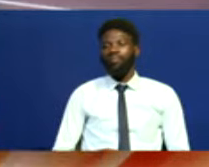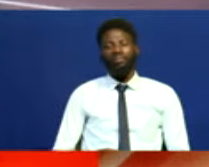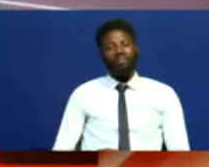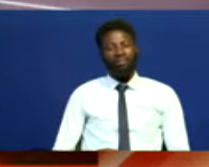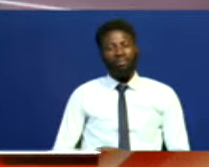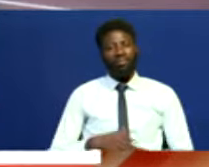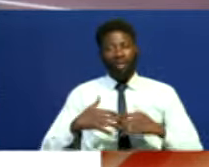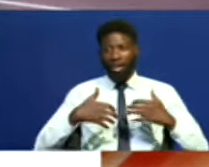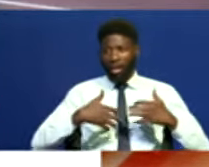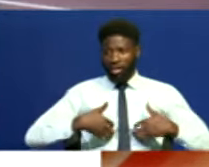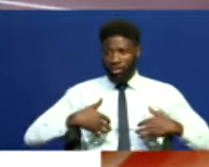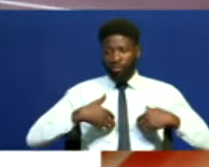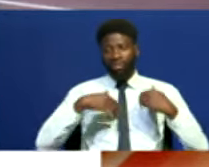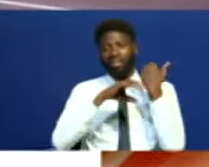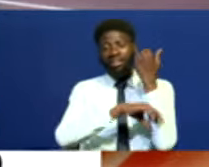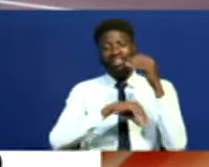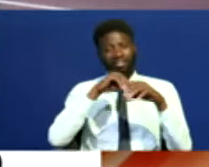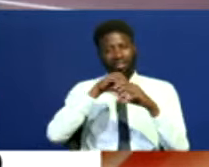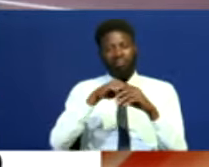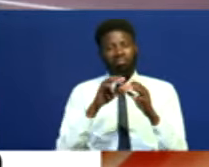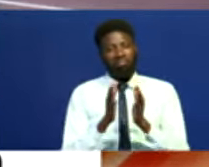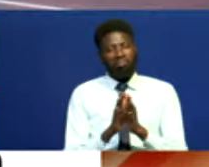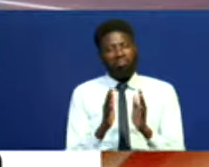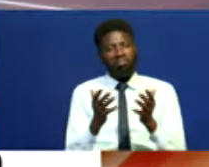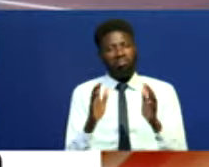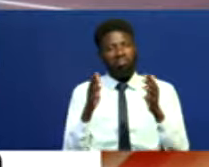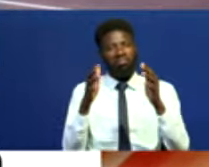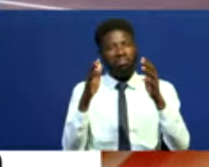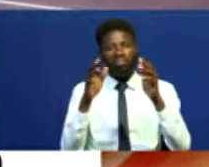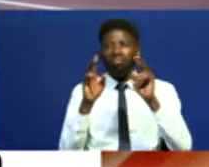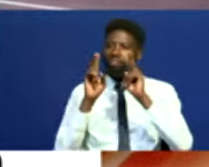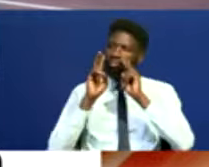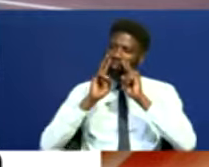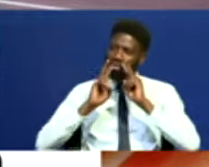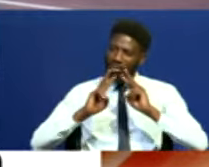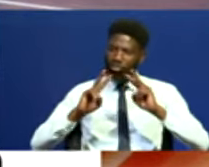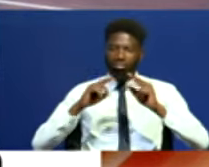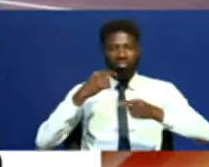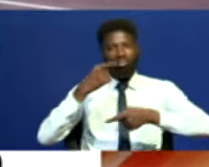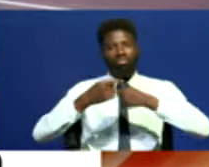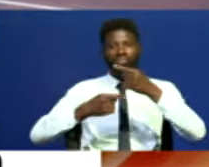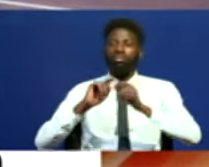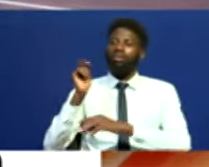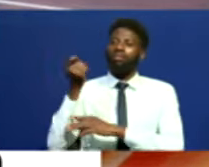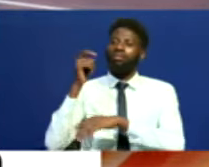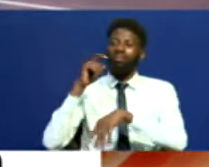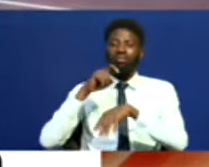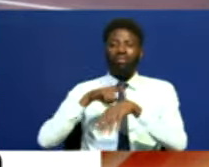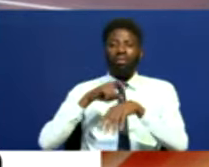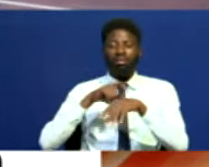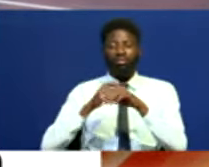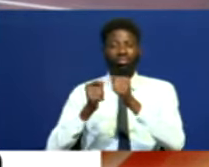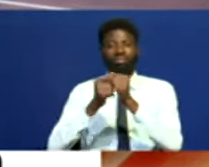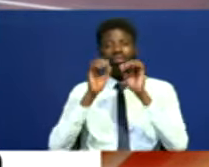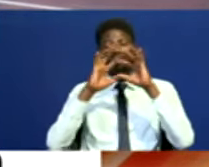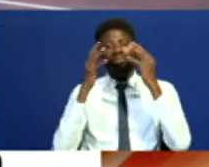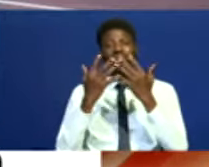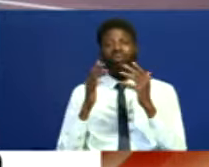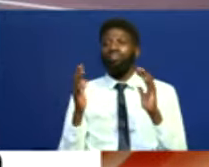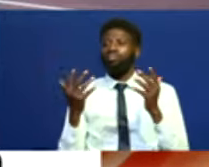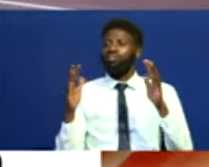Refugees in the country have lauded the continuous existence of peace and tranquility in Kenya as they joined the rest of the world in